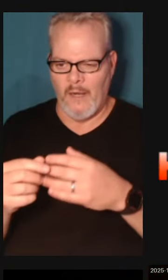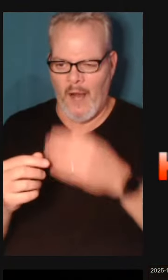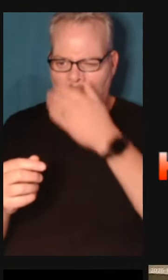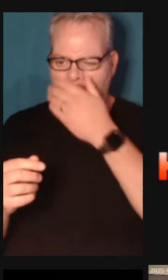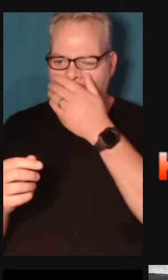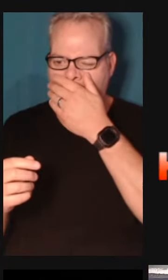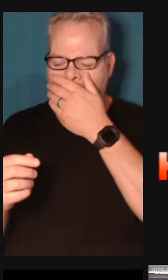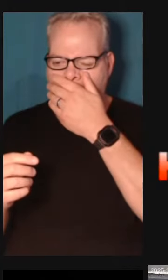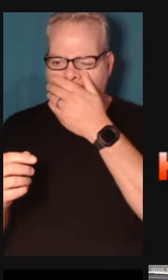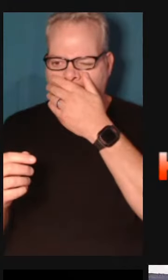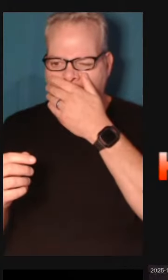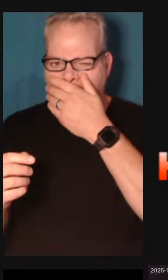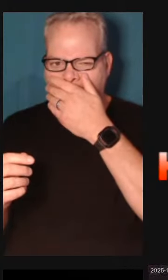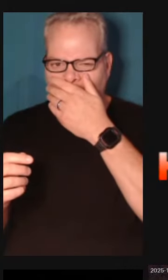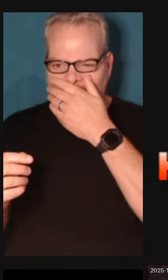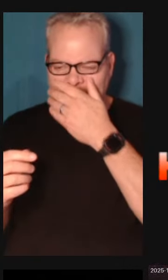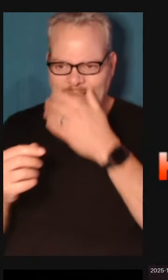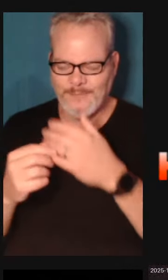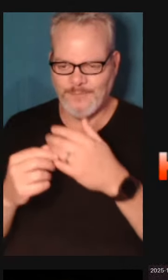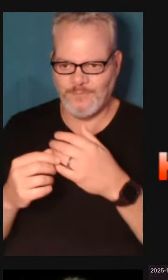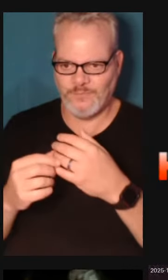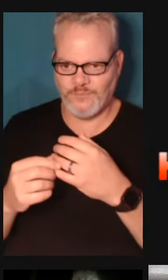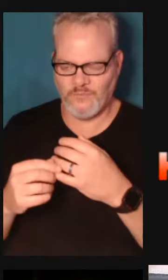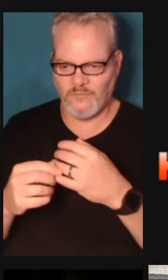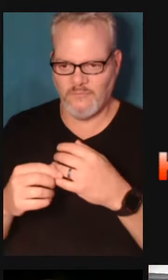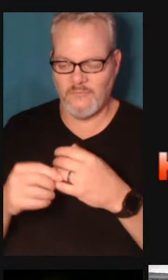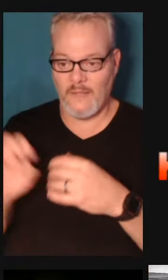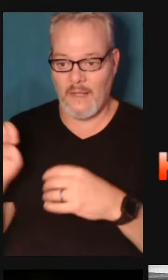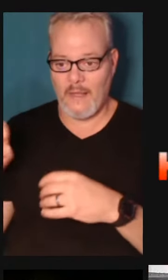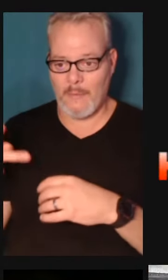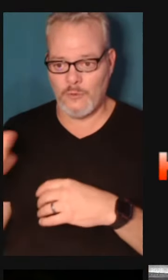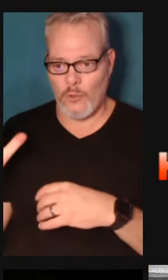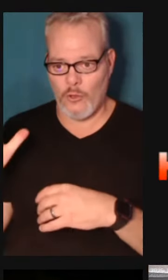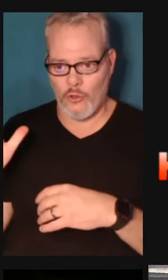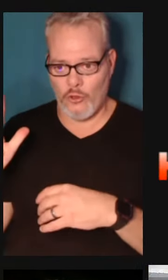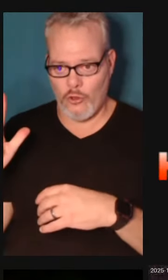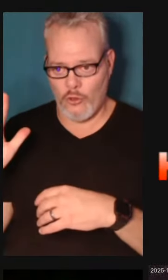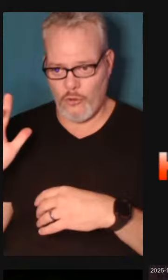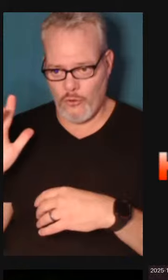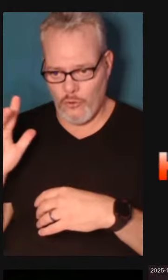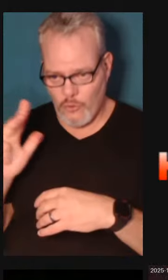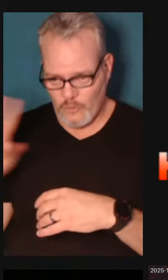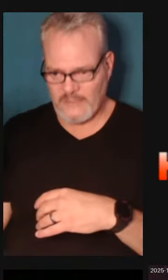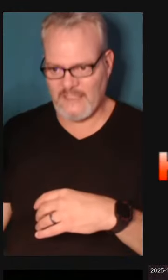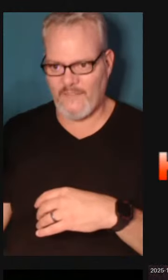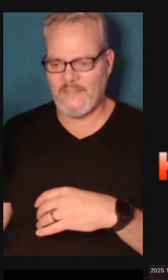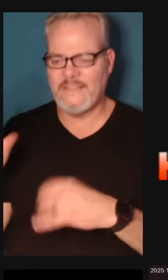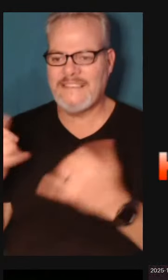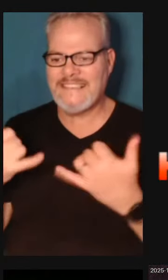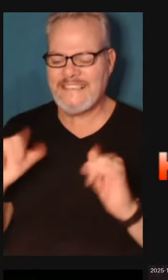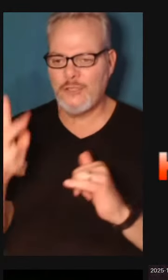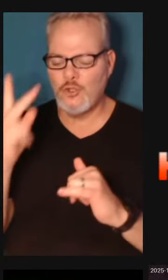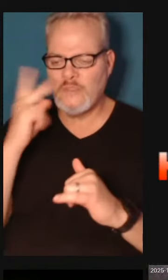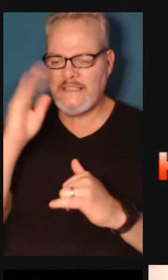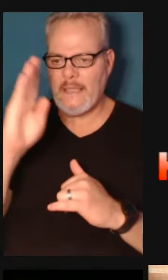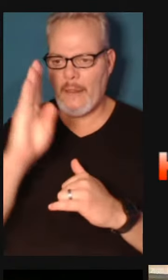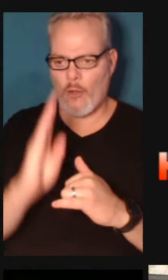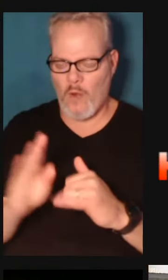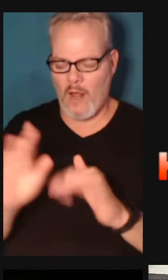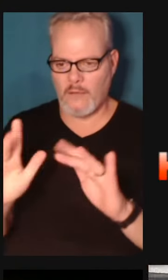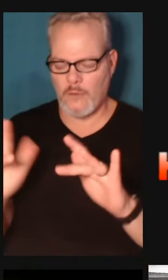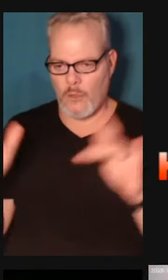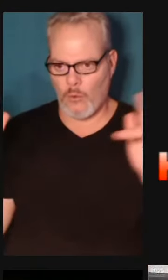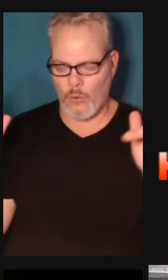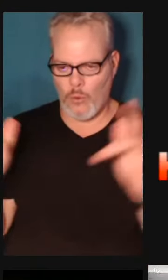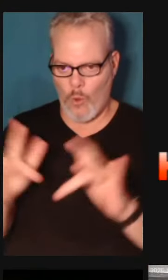the fountain, episode 37. And then you can see that crack is already there, glowing and fuming ever since